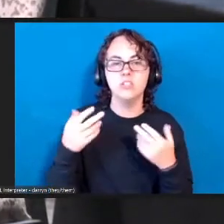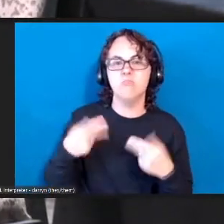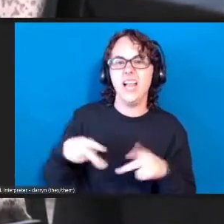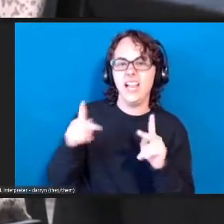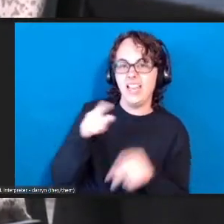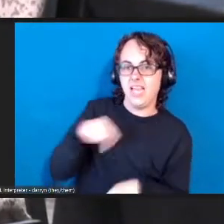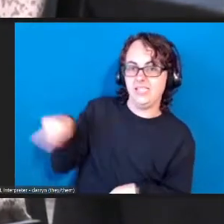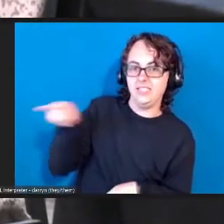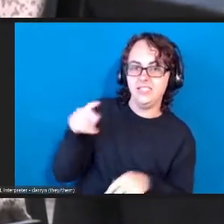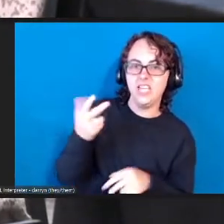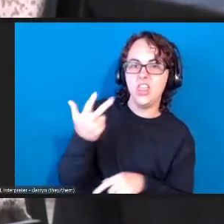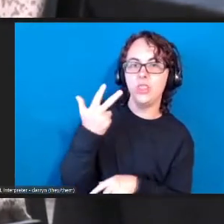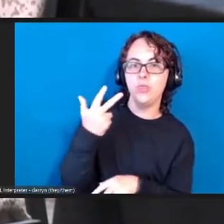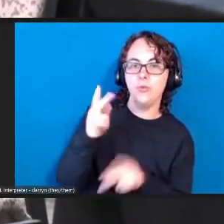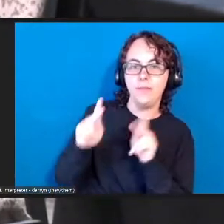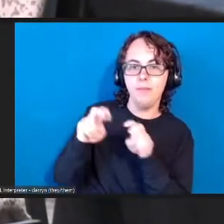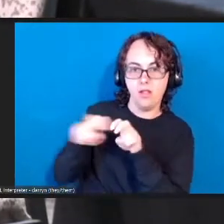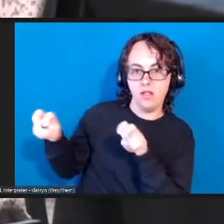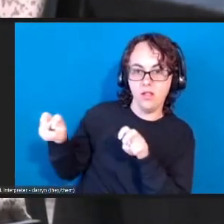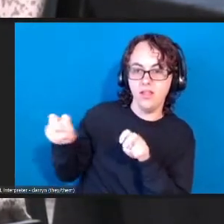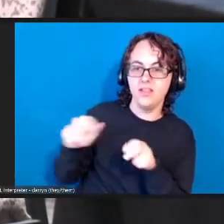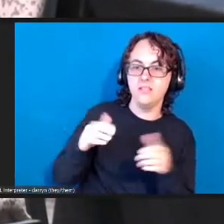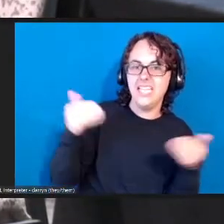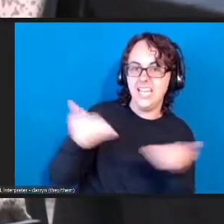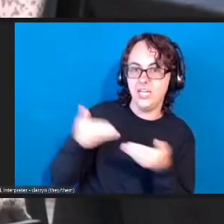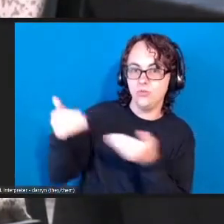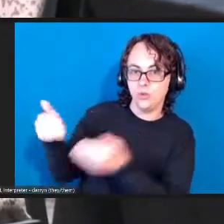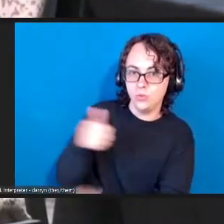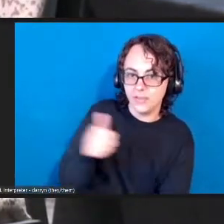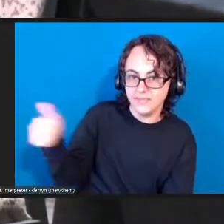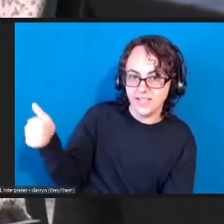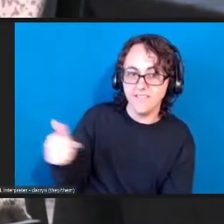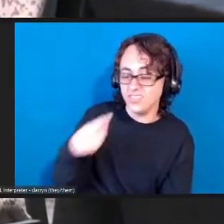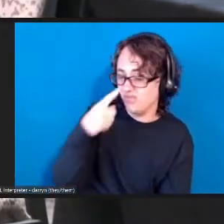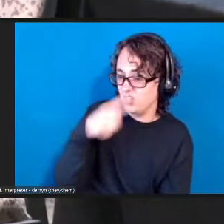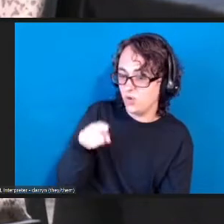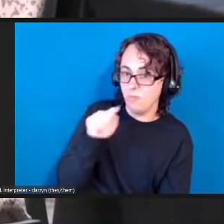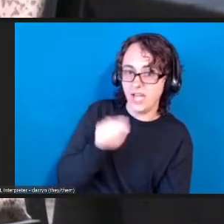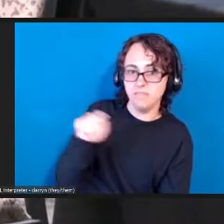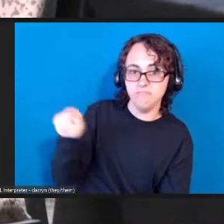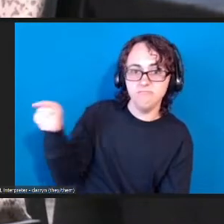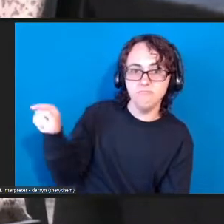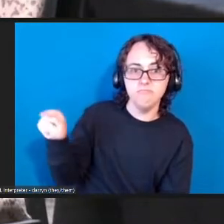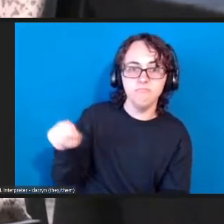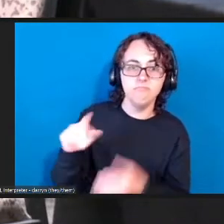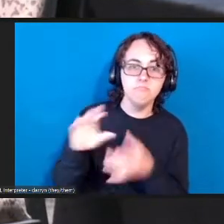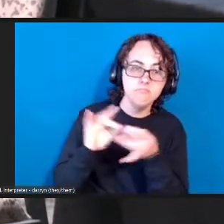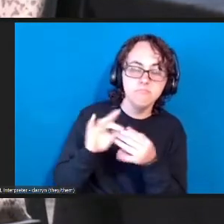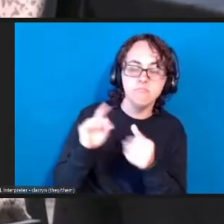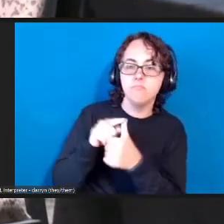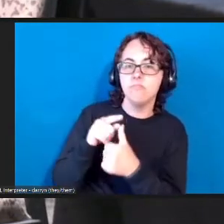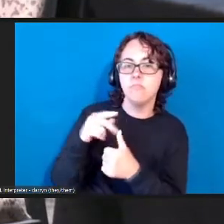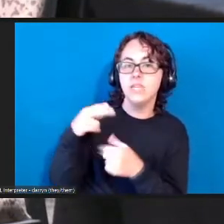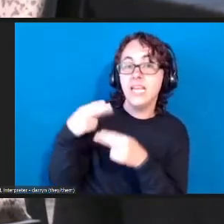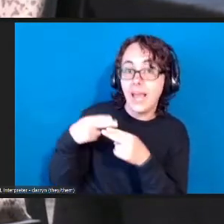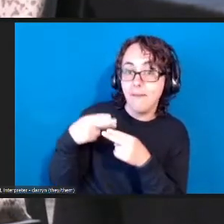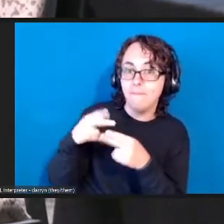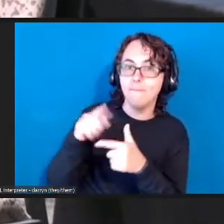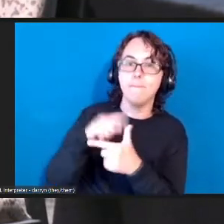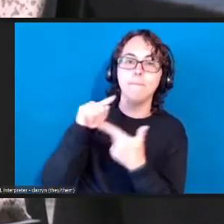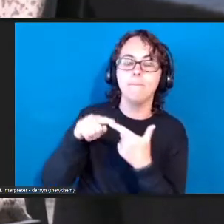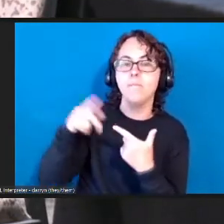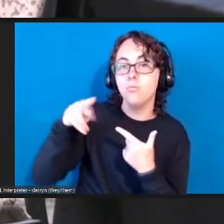to introduce themselves. And if the three of you would please tell us what your name is and your pronouns